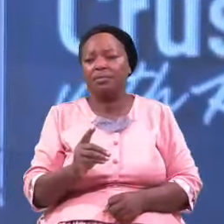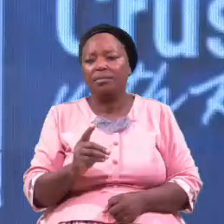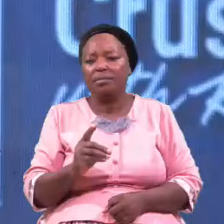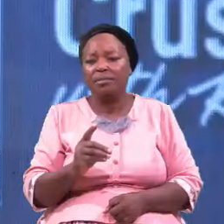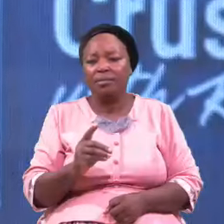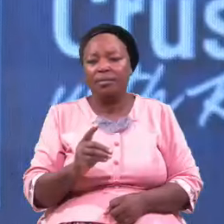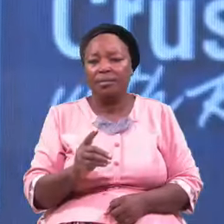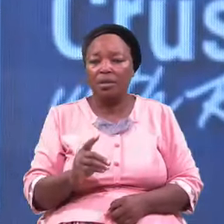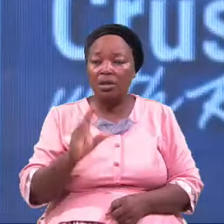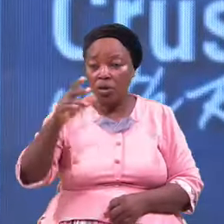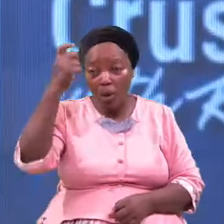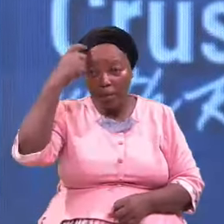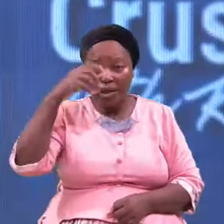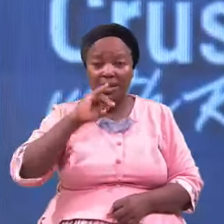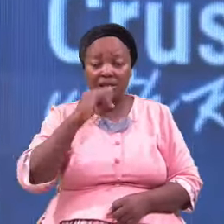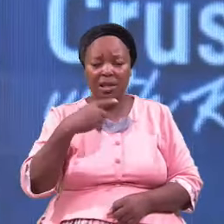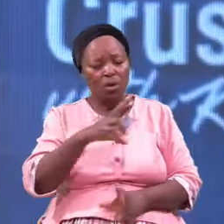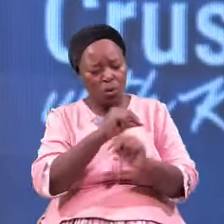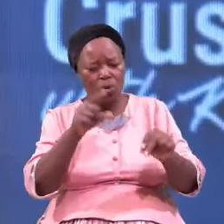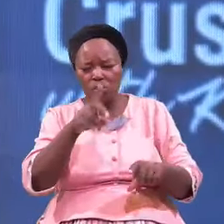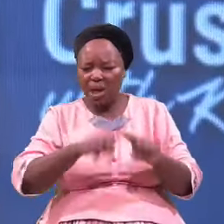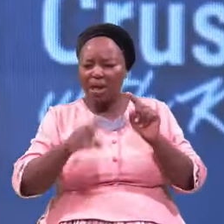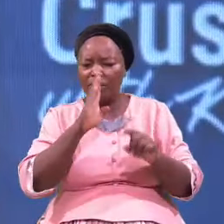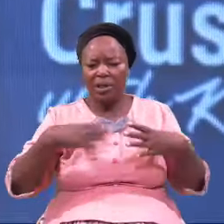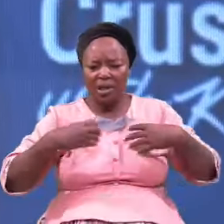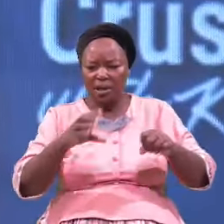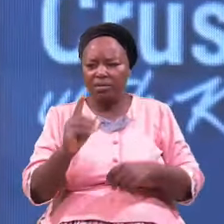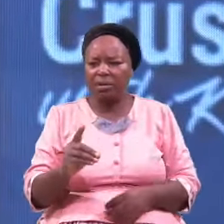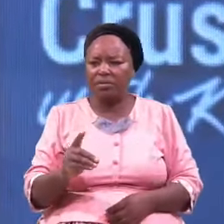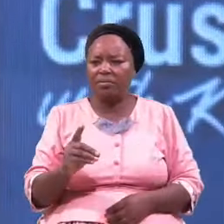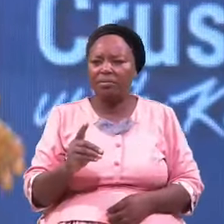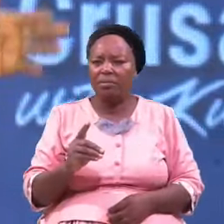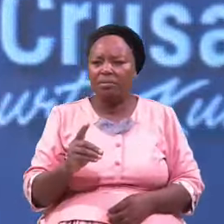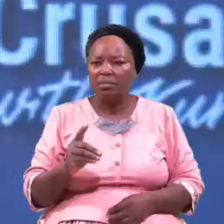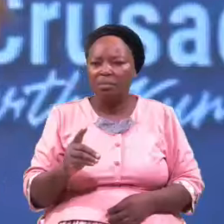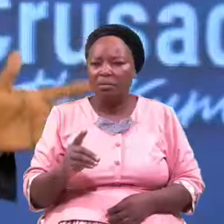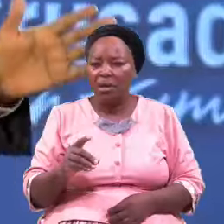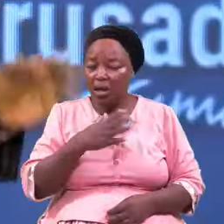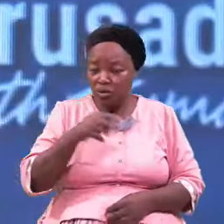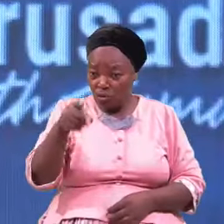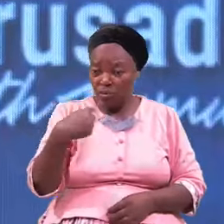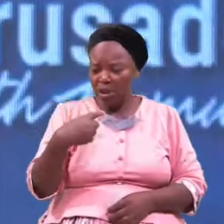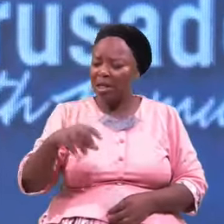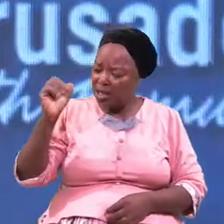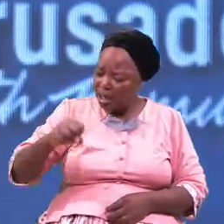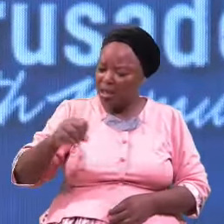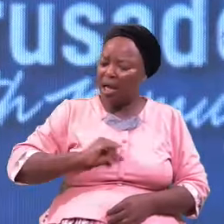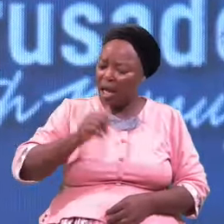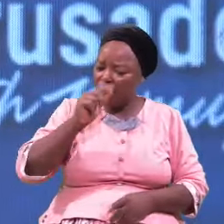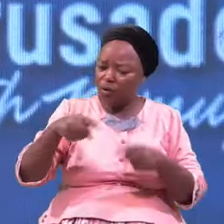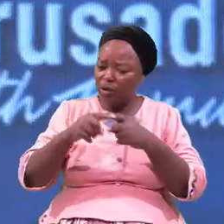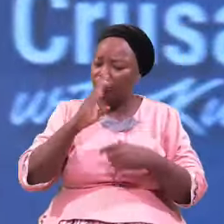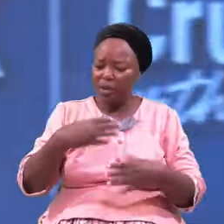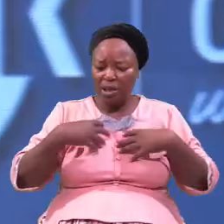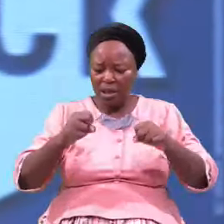Your mind Is saying No you Will not Be Healed You Say yes I'm Going To Be Healed